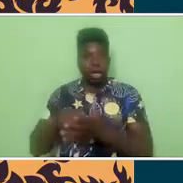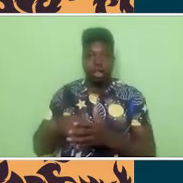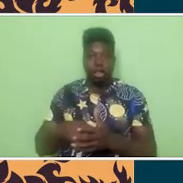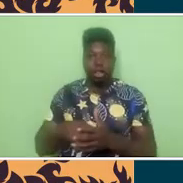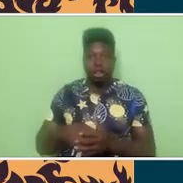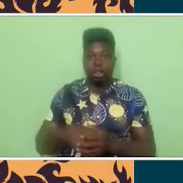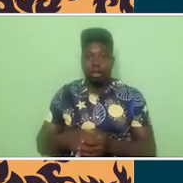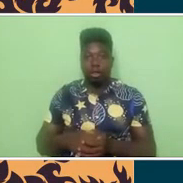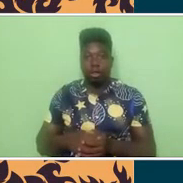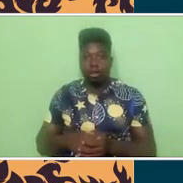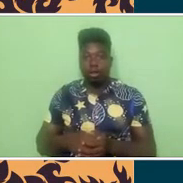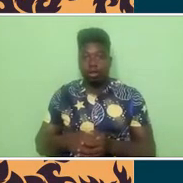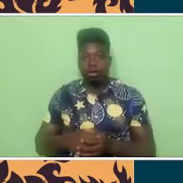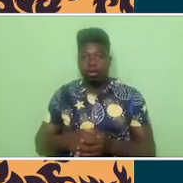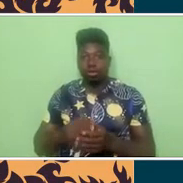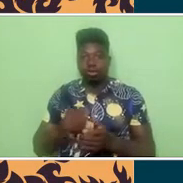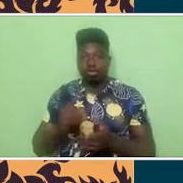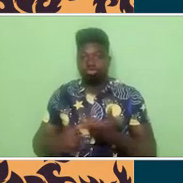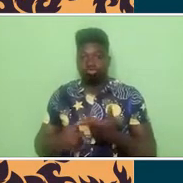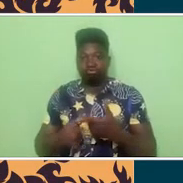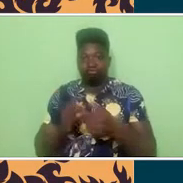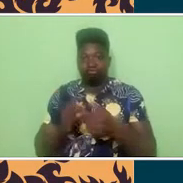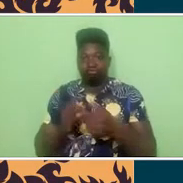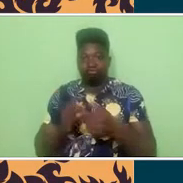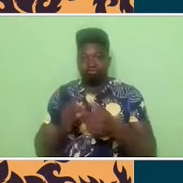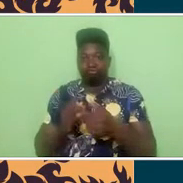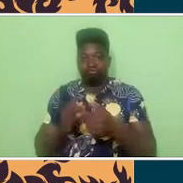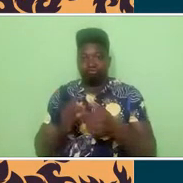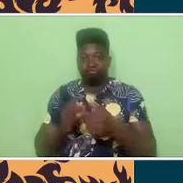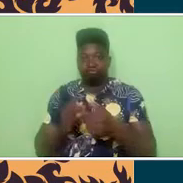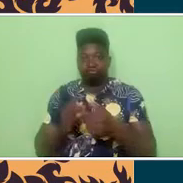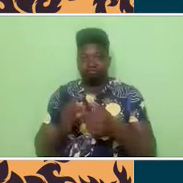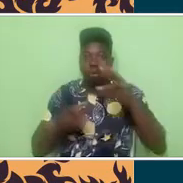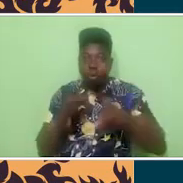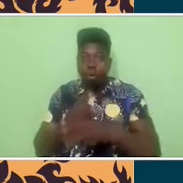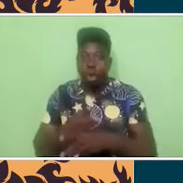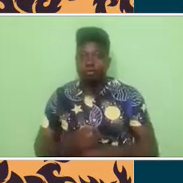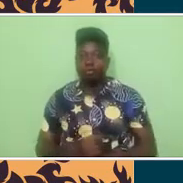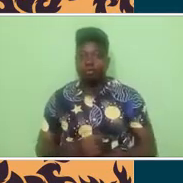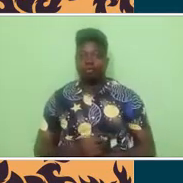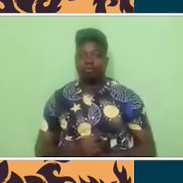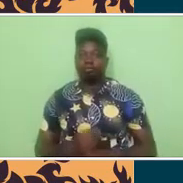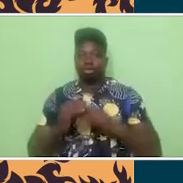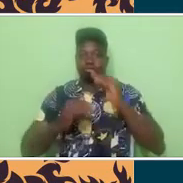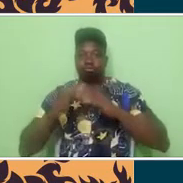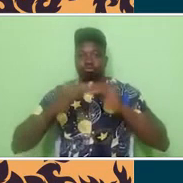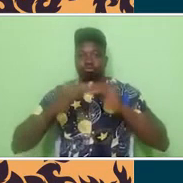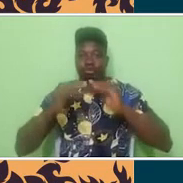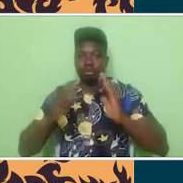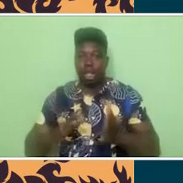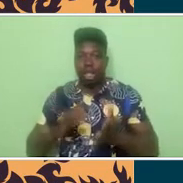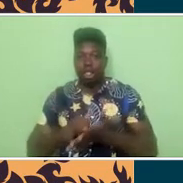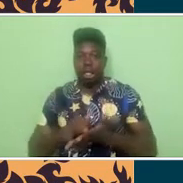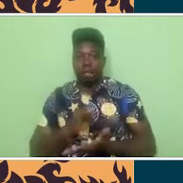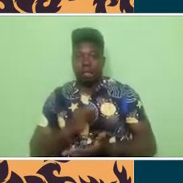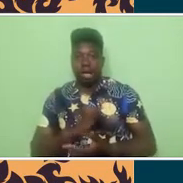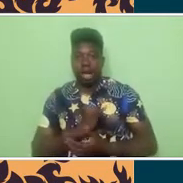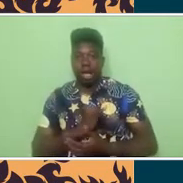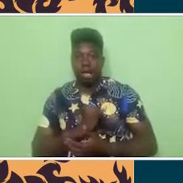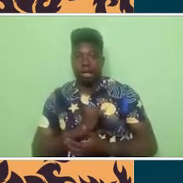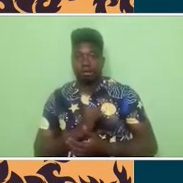world builders. Currently on the land that I grew up within